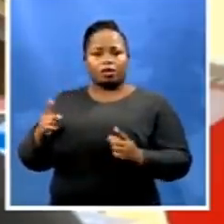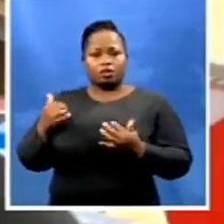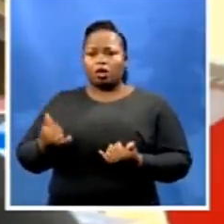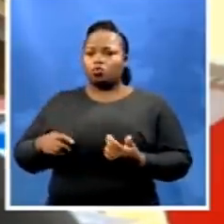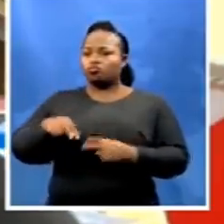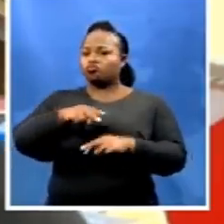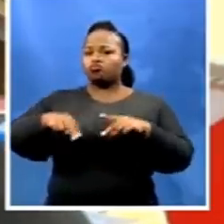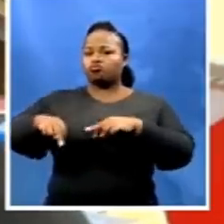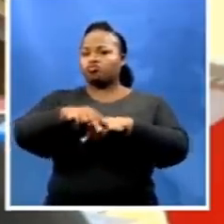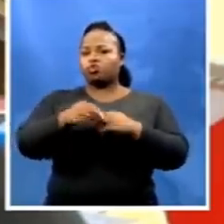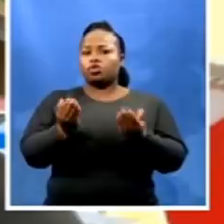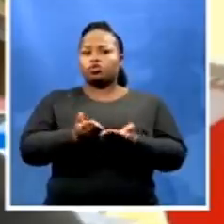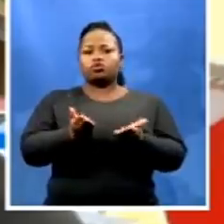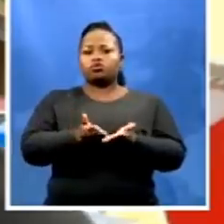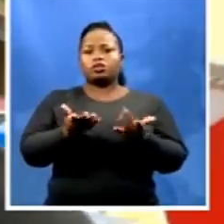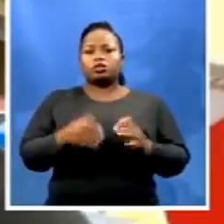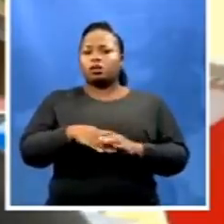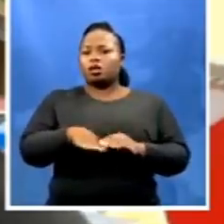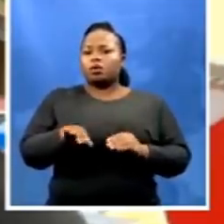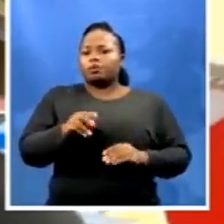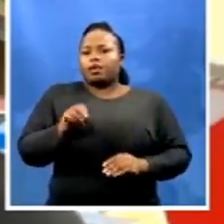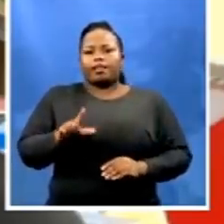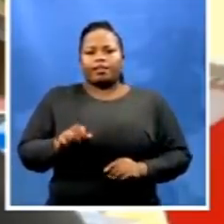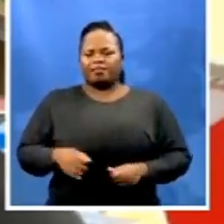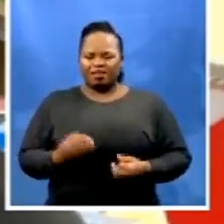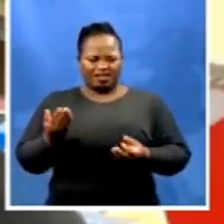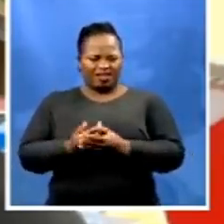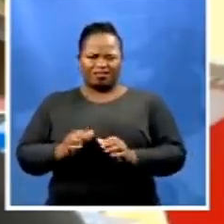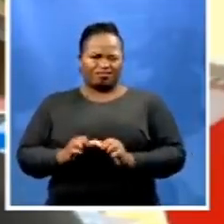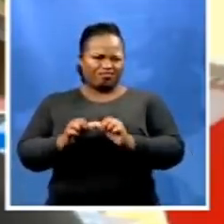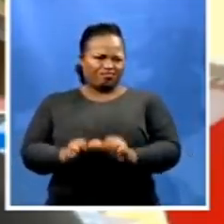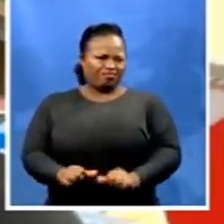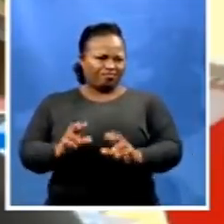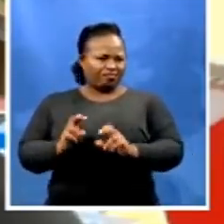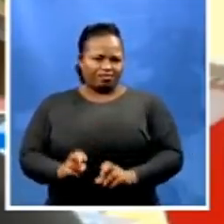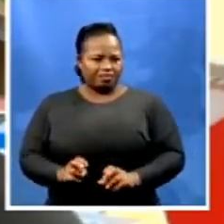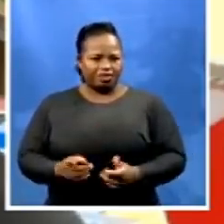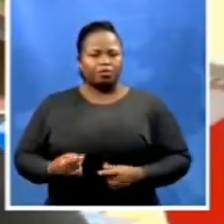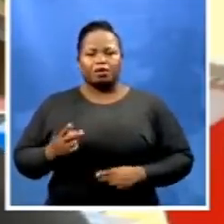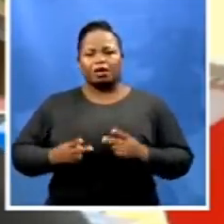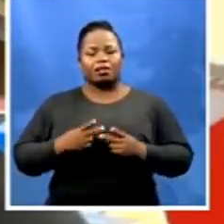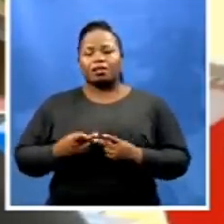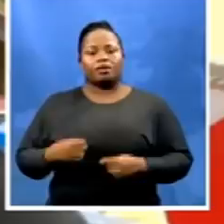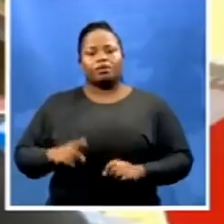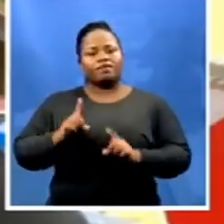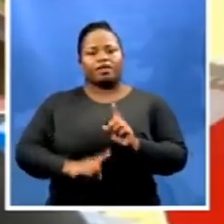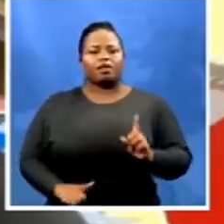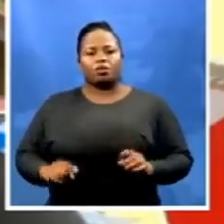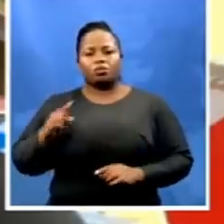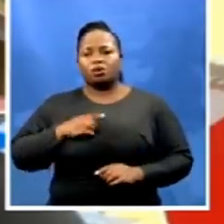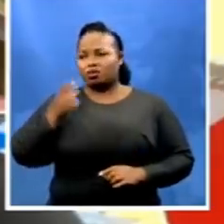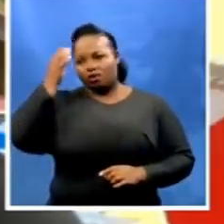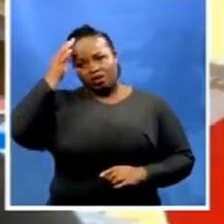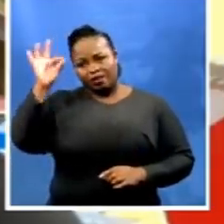no progress in those cases. And we believe that we are also failing to send a strong message from the government side to say our schools are not